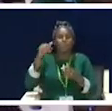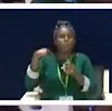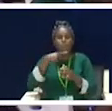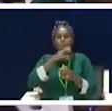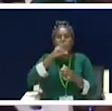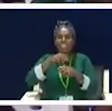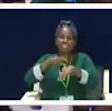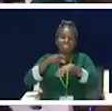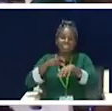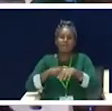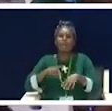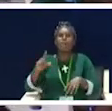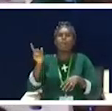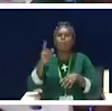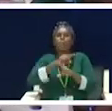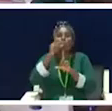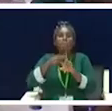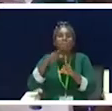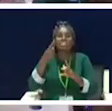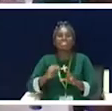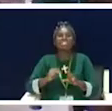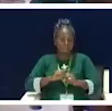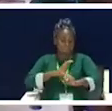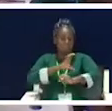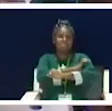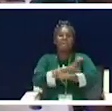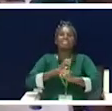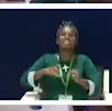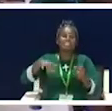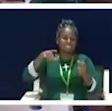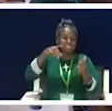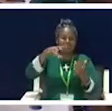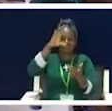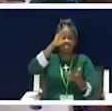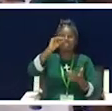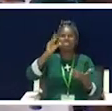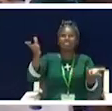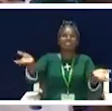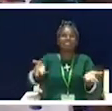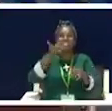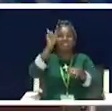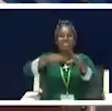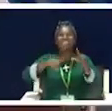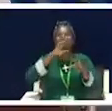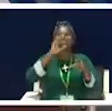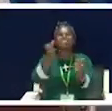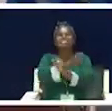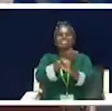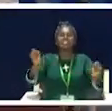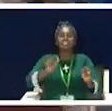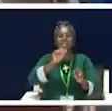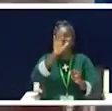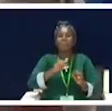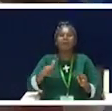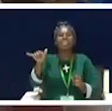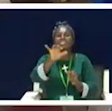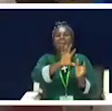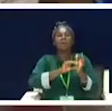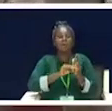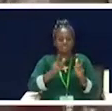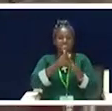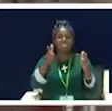mighty men are not delivered by their great strength, according to that